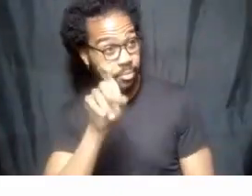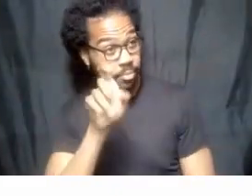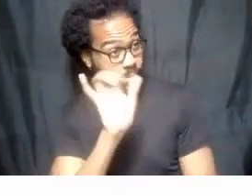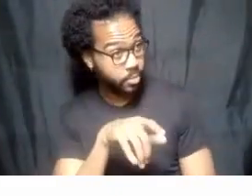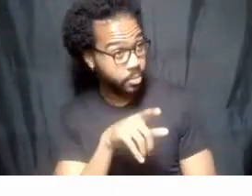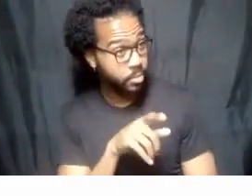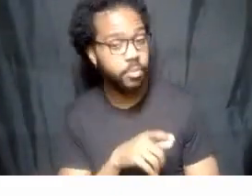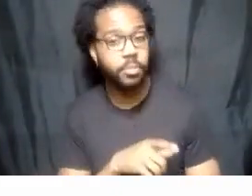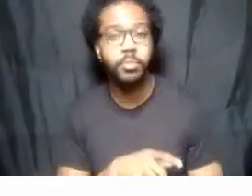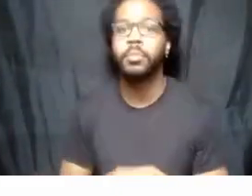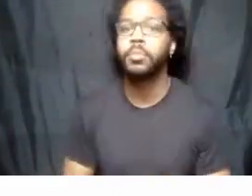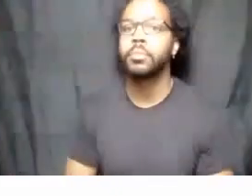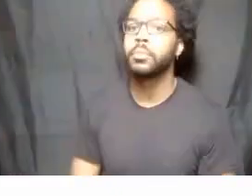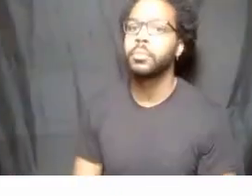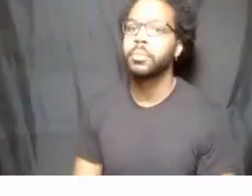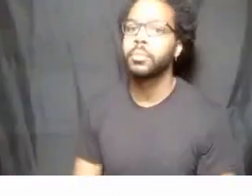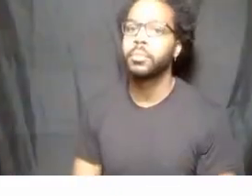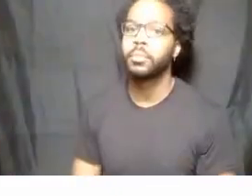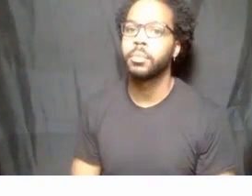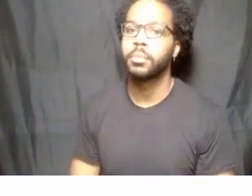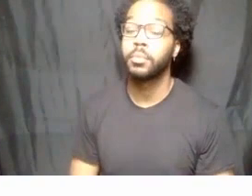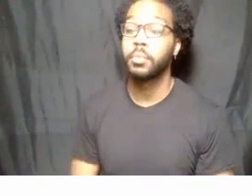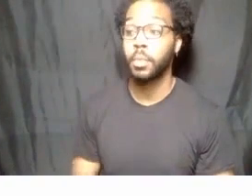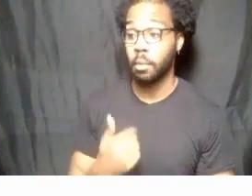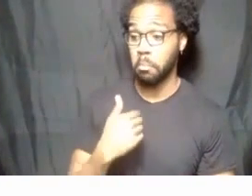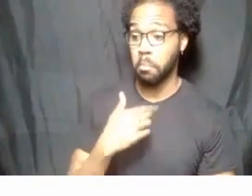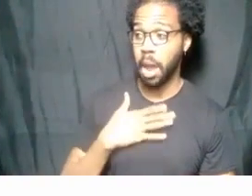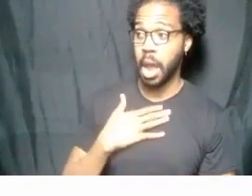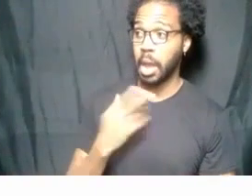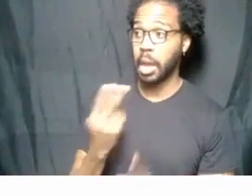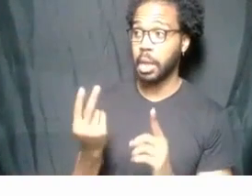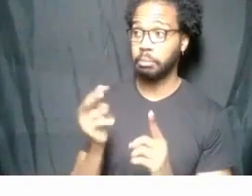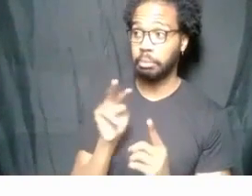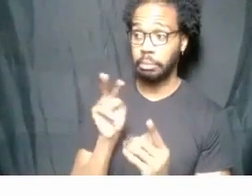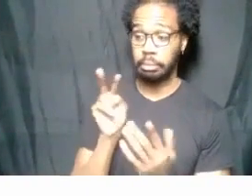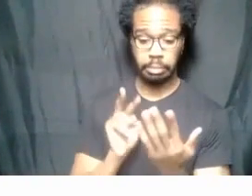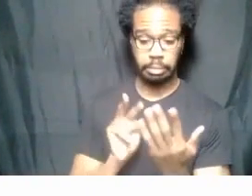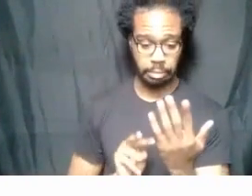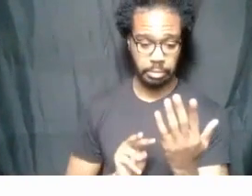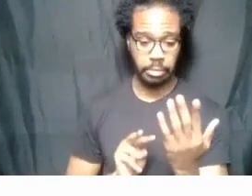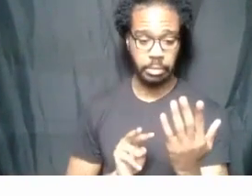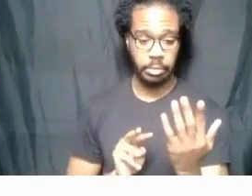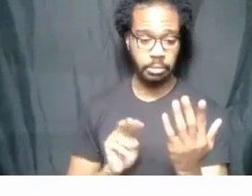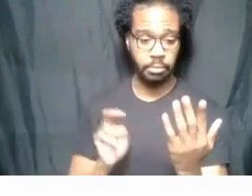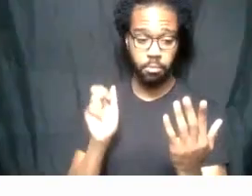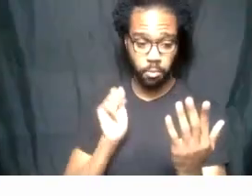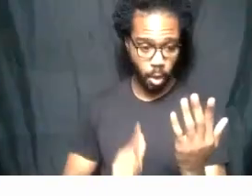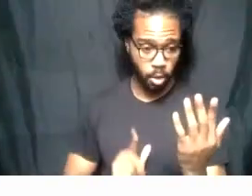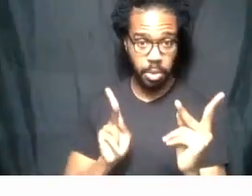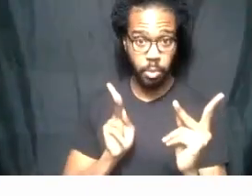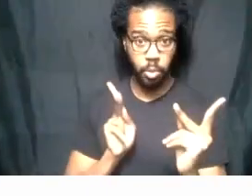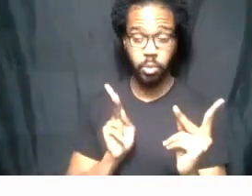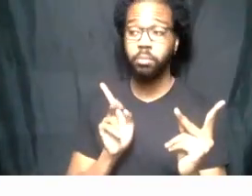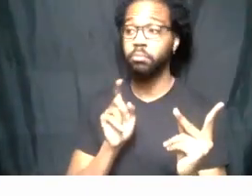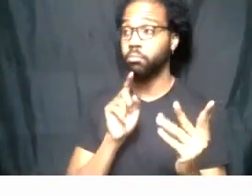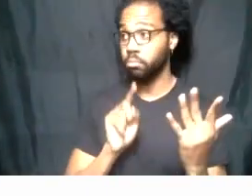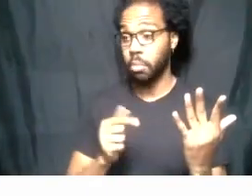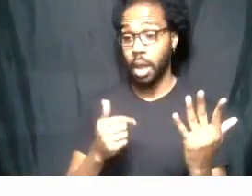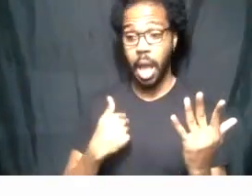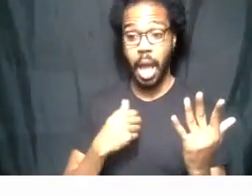I do see from reviewing the all of the people is that I